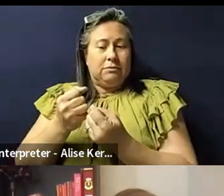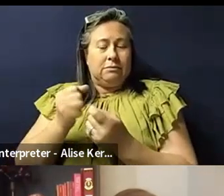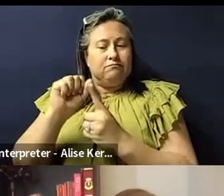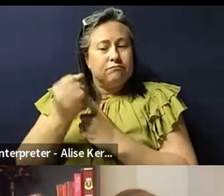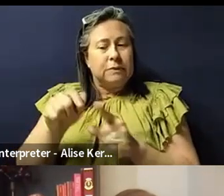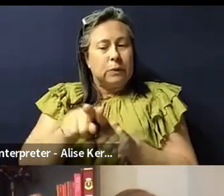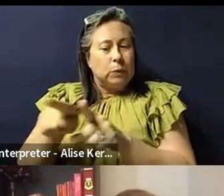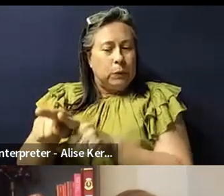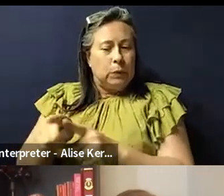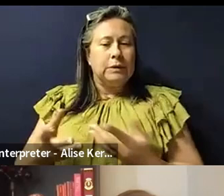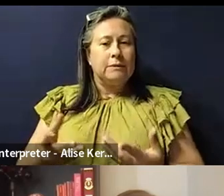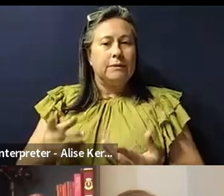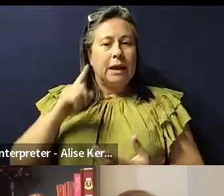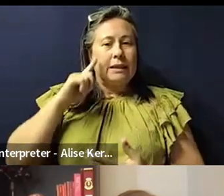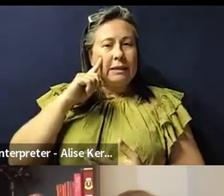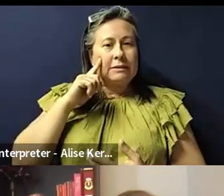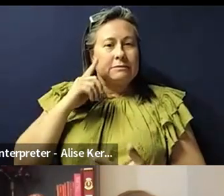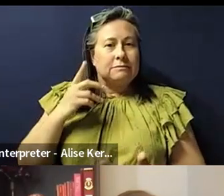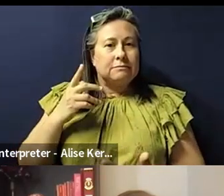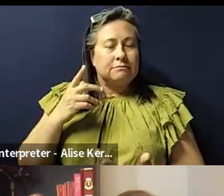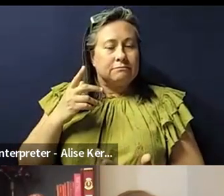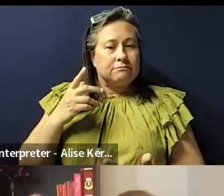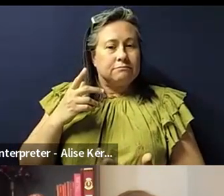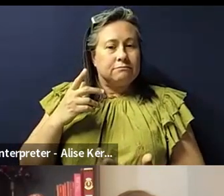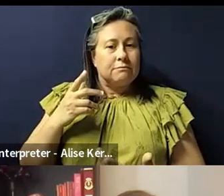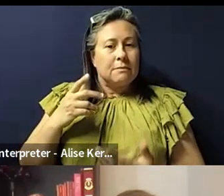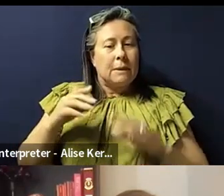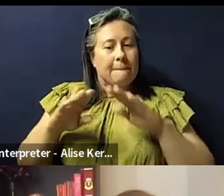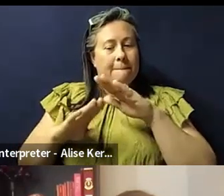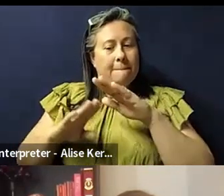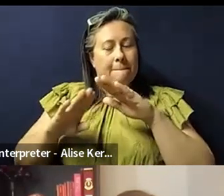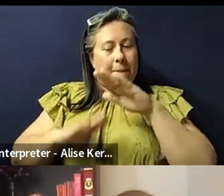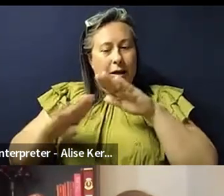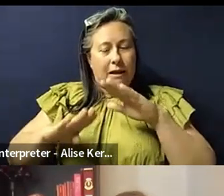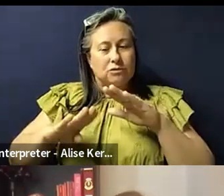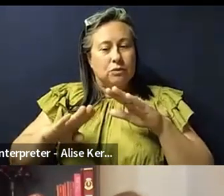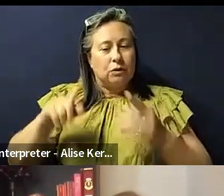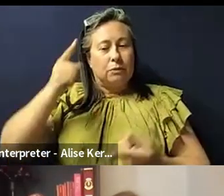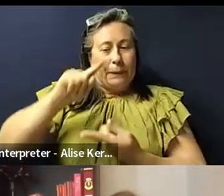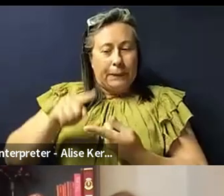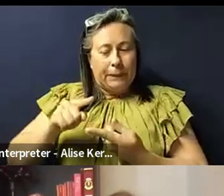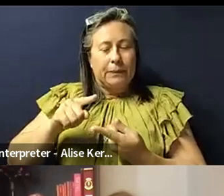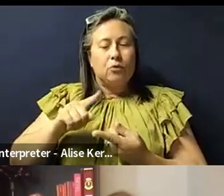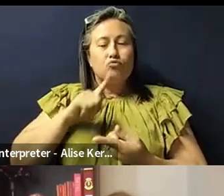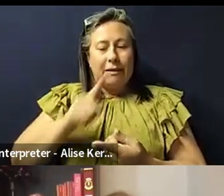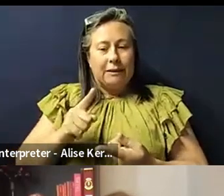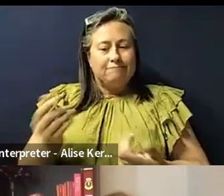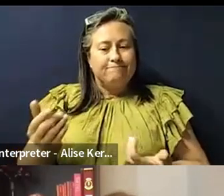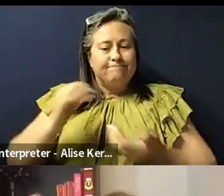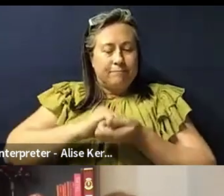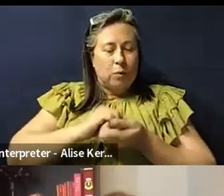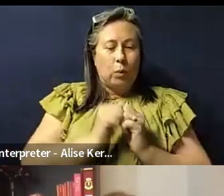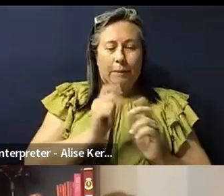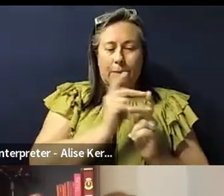know, I think that the biological reductionism very much goes hand in hand with a